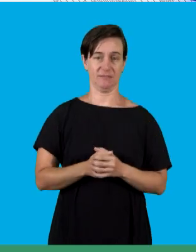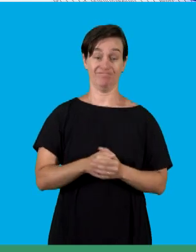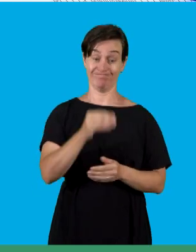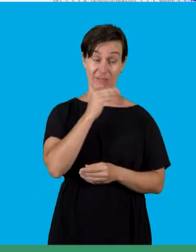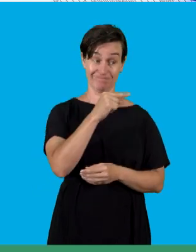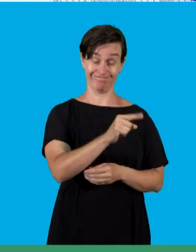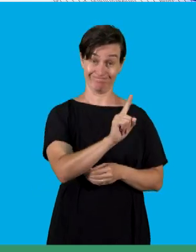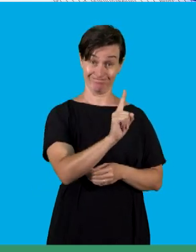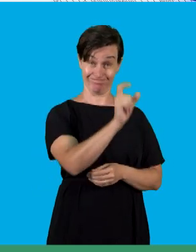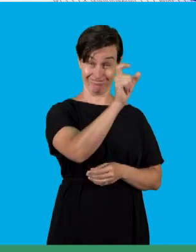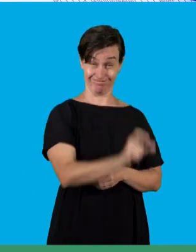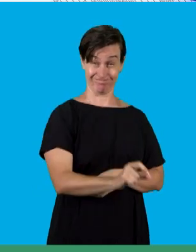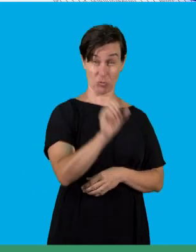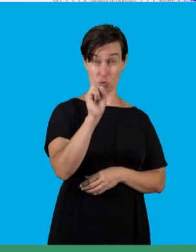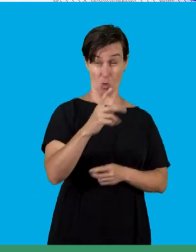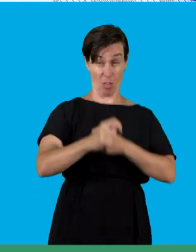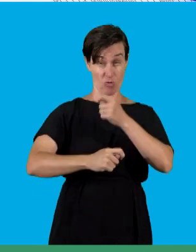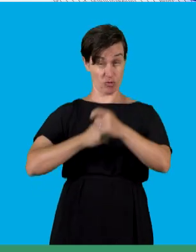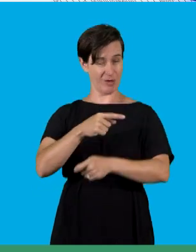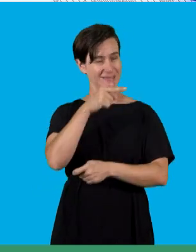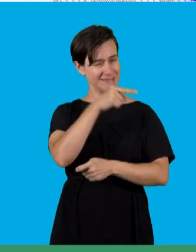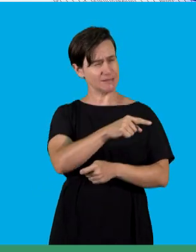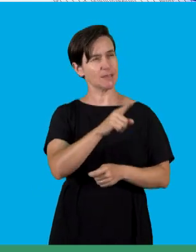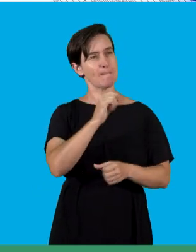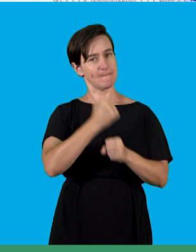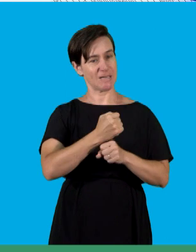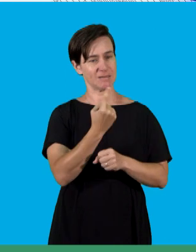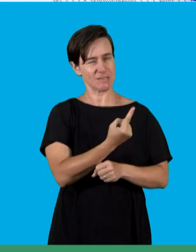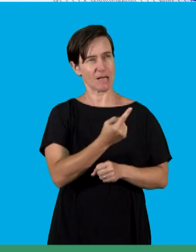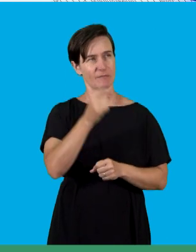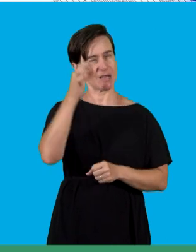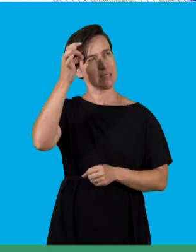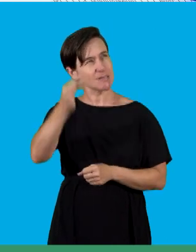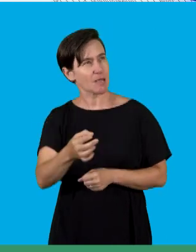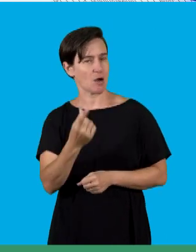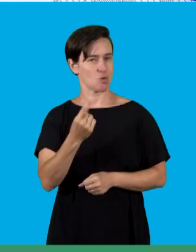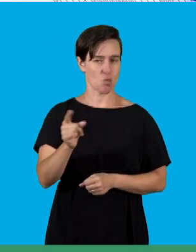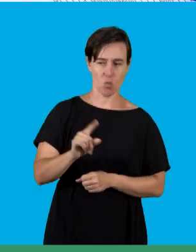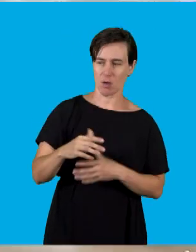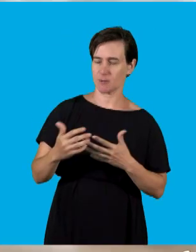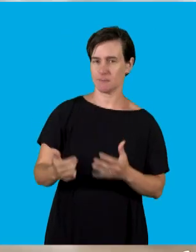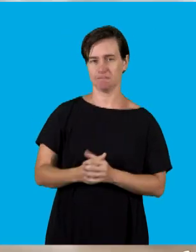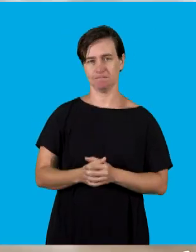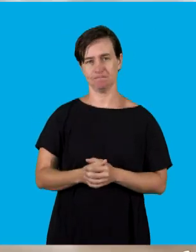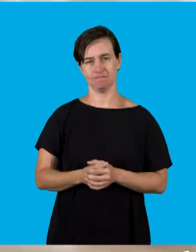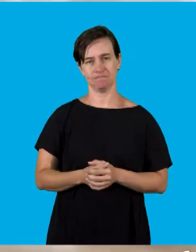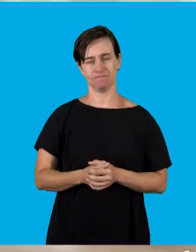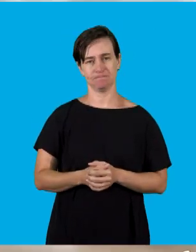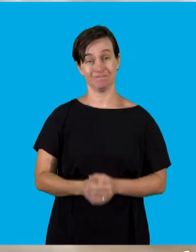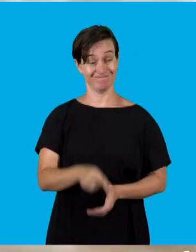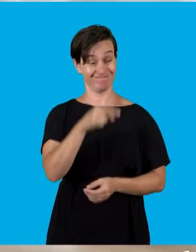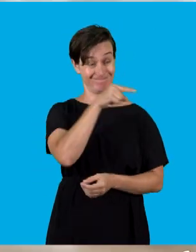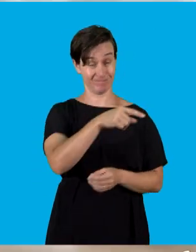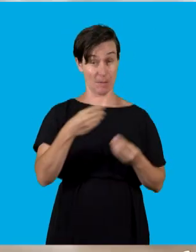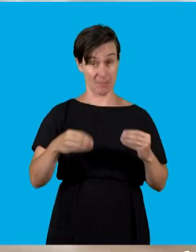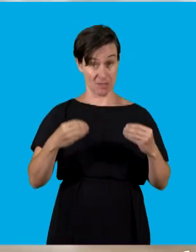particular person who is a sole trader is the one who takes decisions alone. This person who is the owner of a business